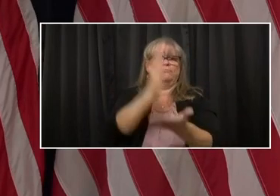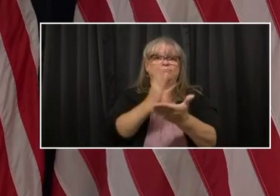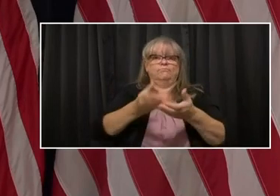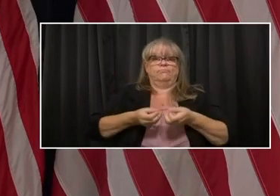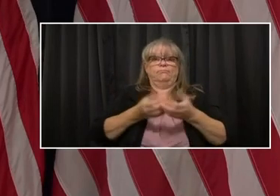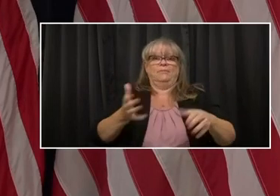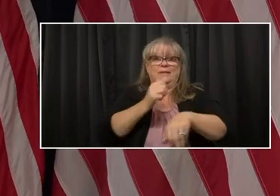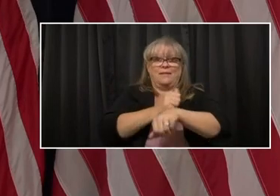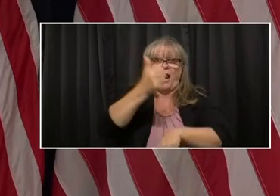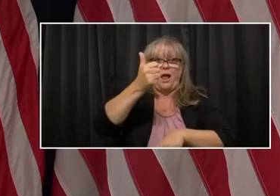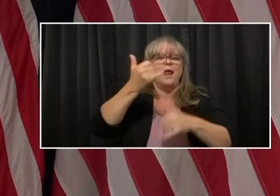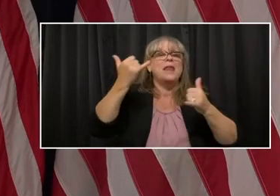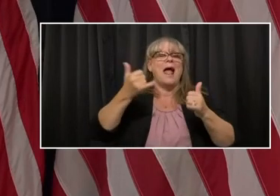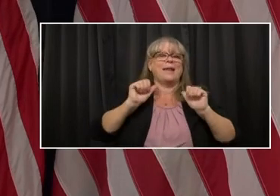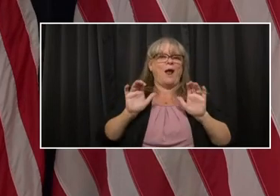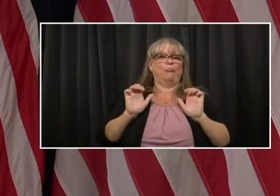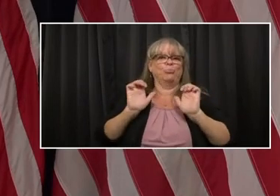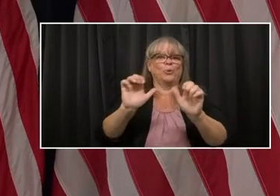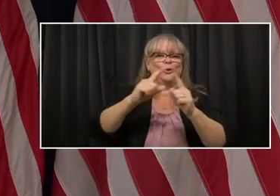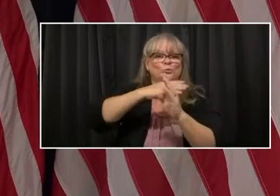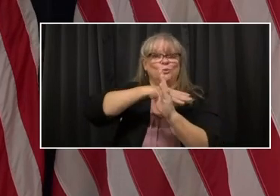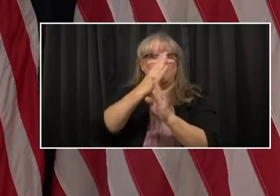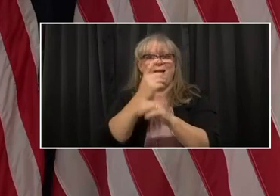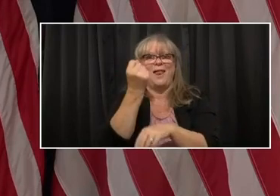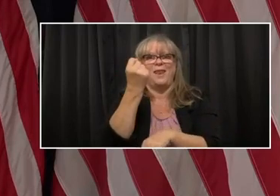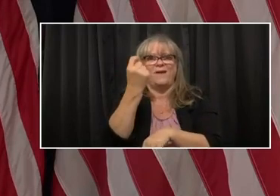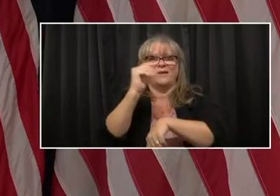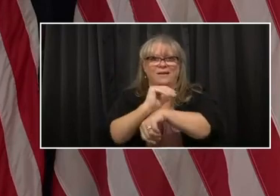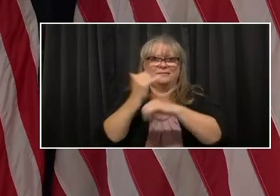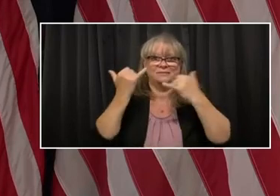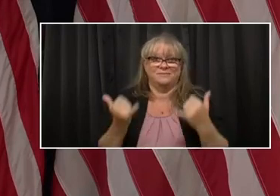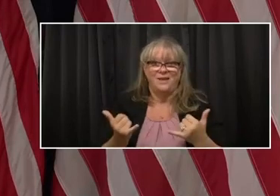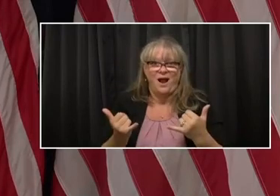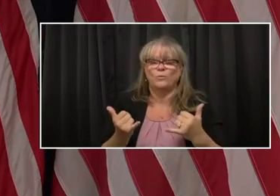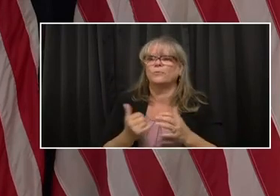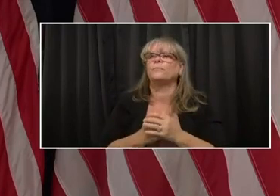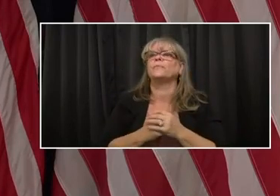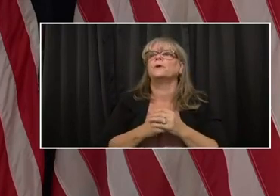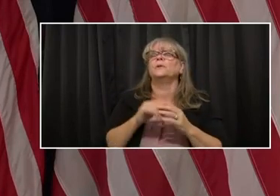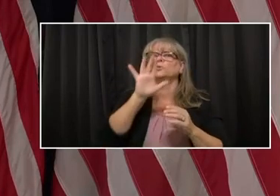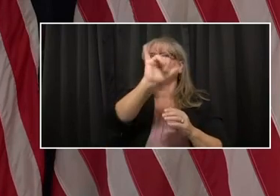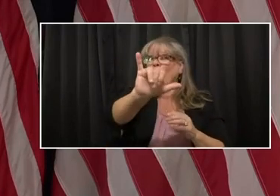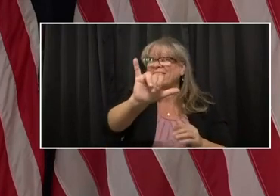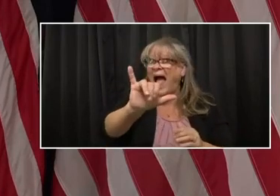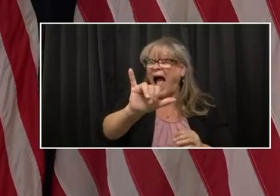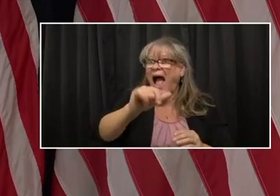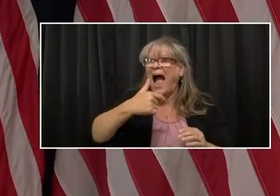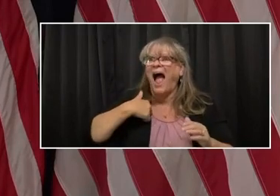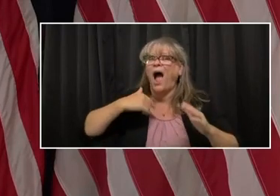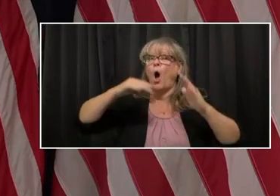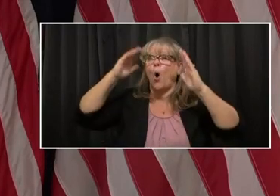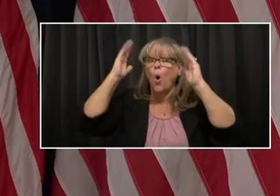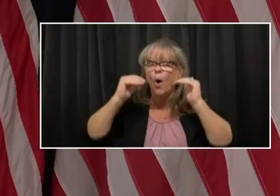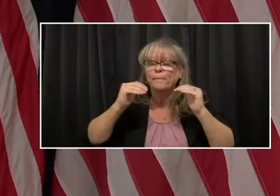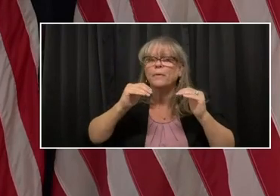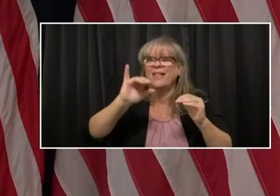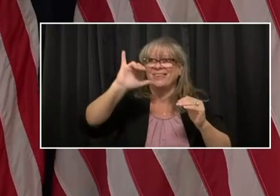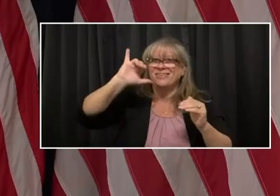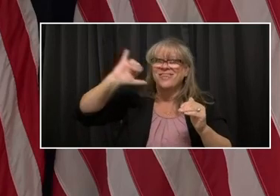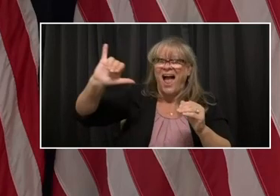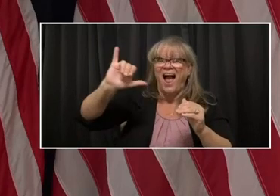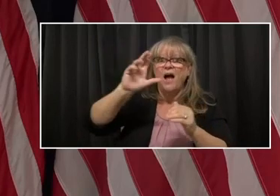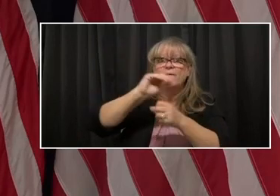to show the trend we have, I'm very hopeful that within a month that can then go to midnight, in a data-driven